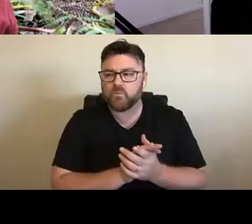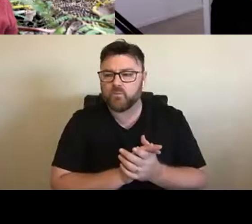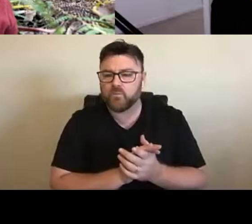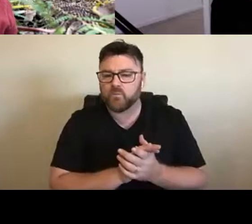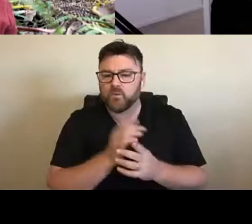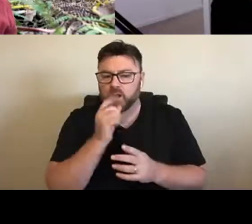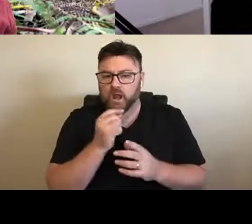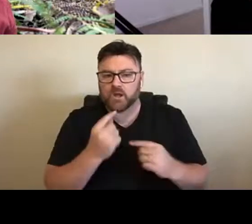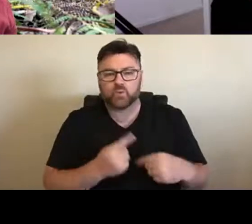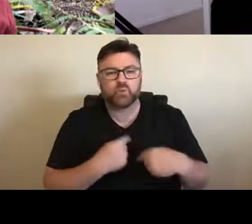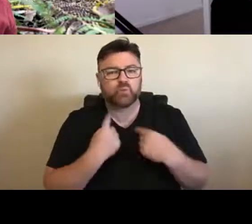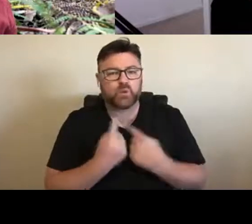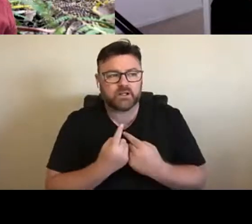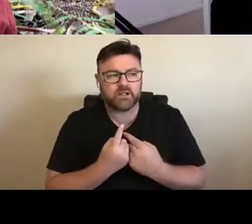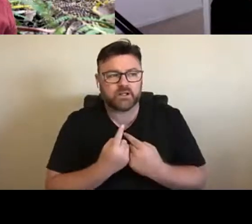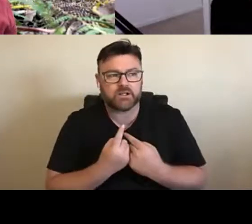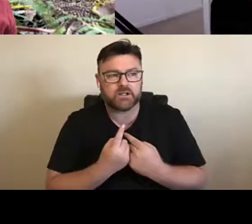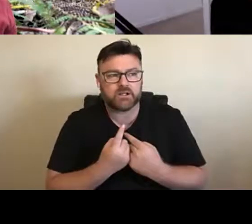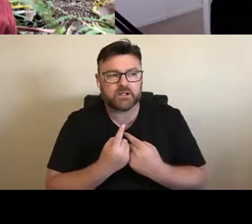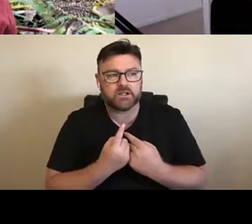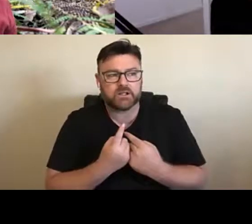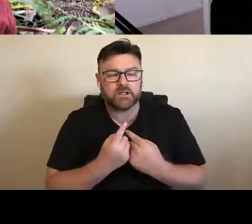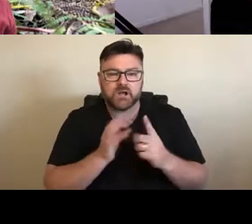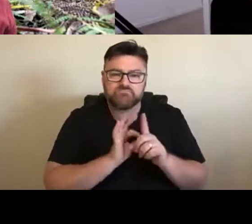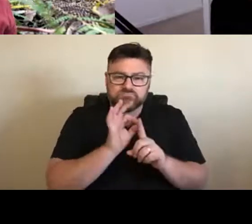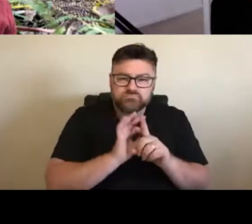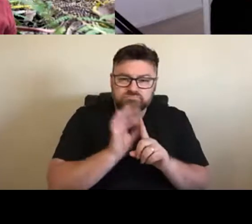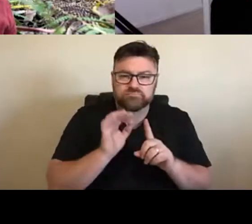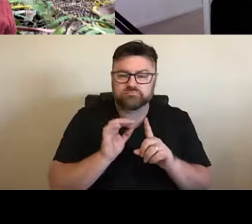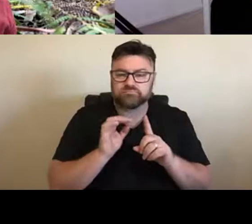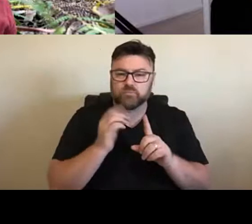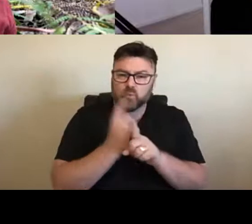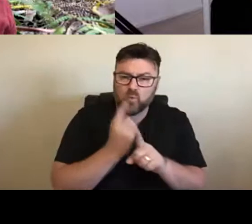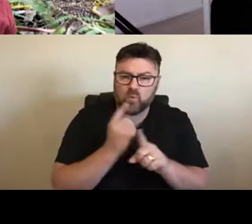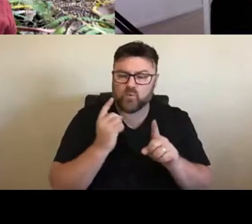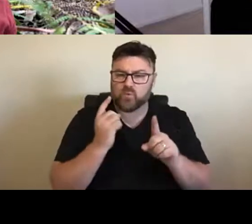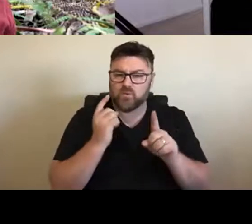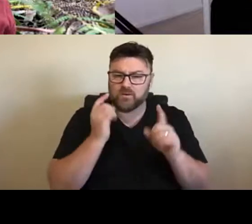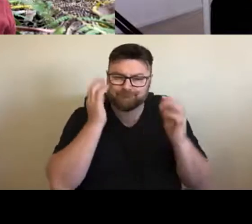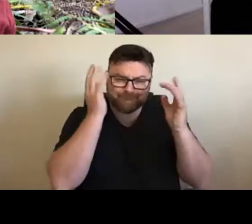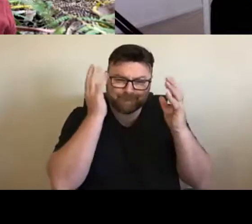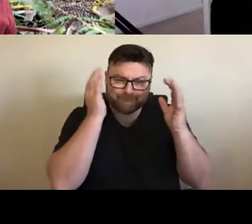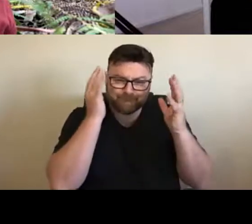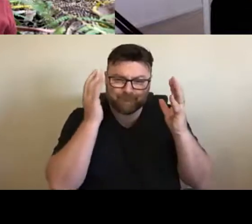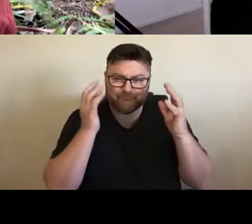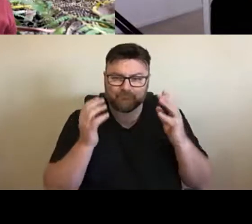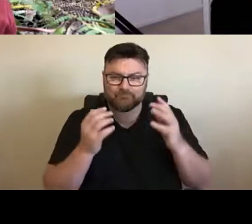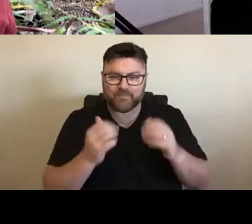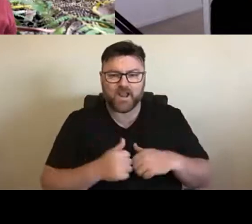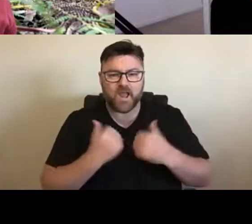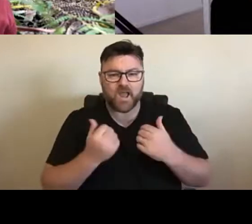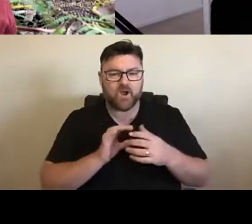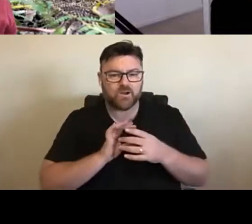begin to build and talk about and think about our connection with place,